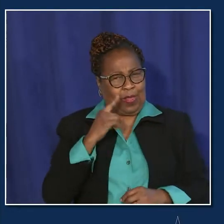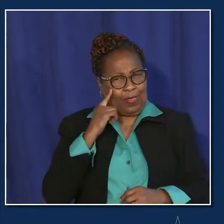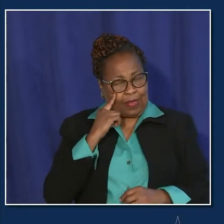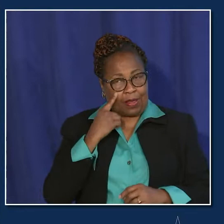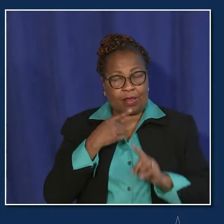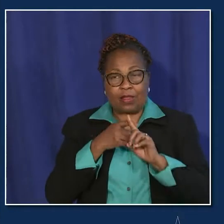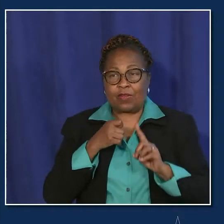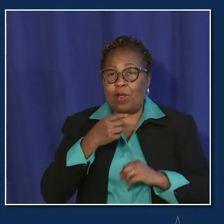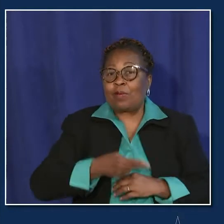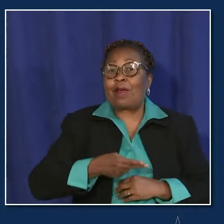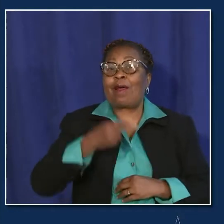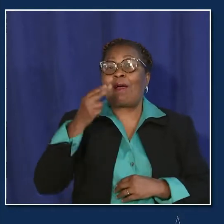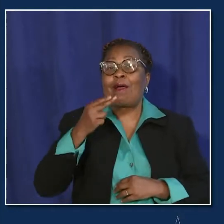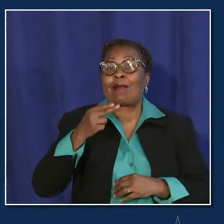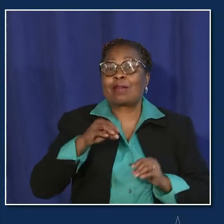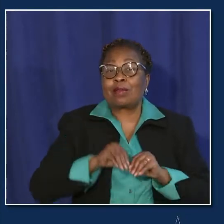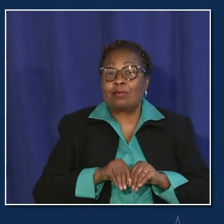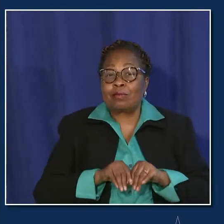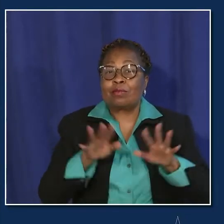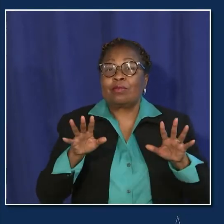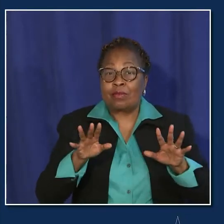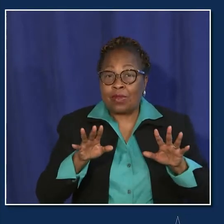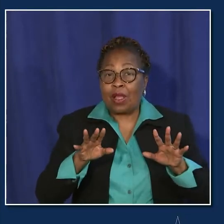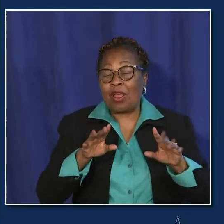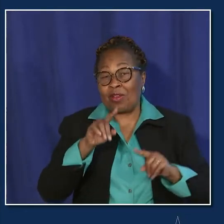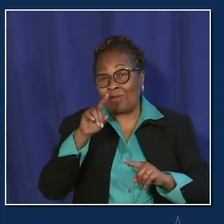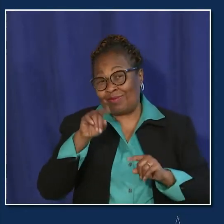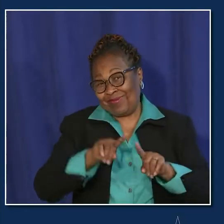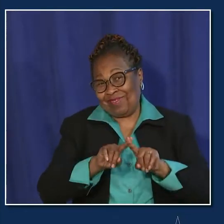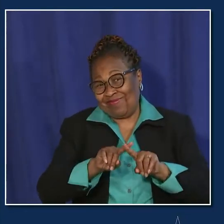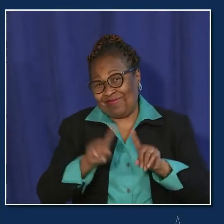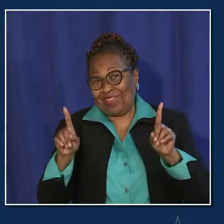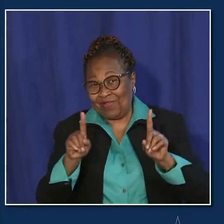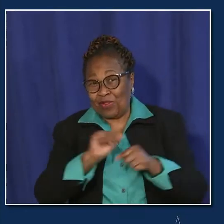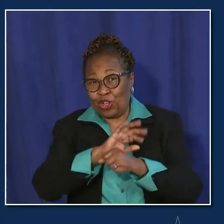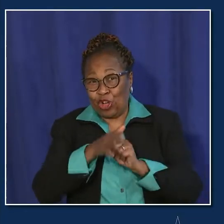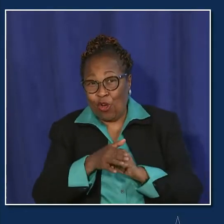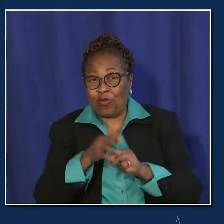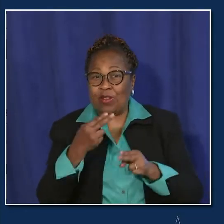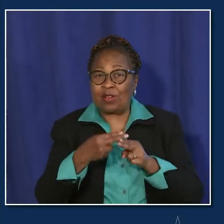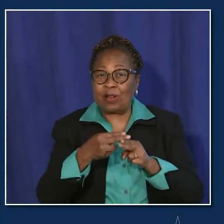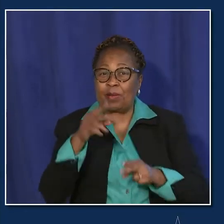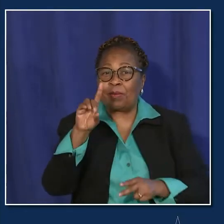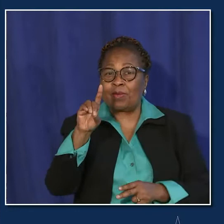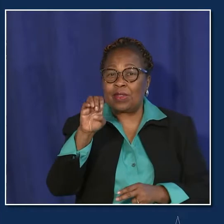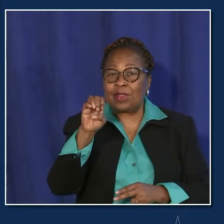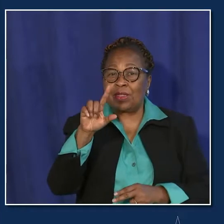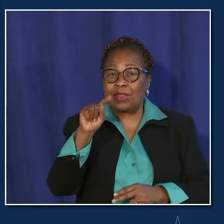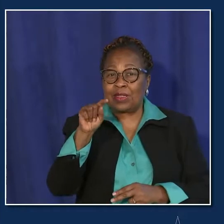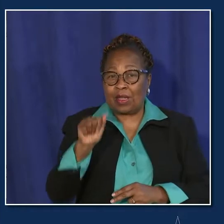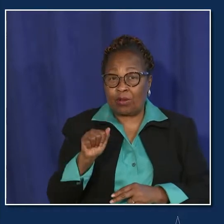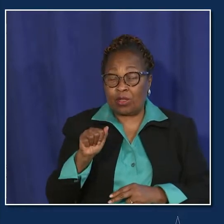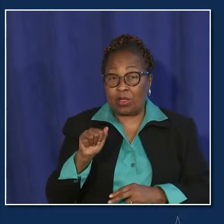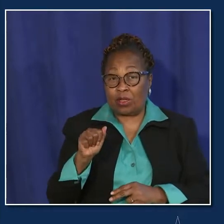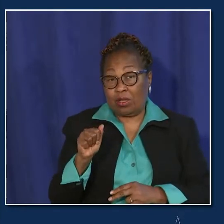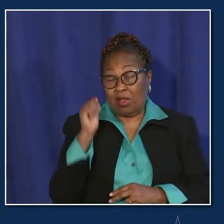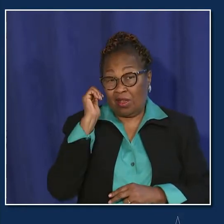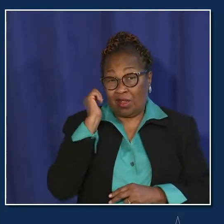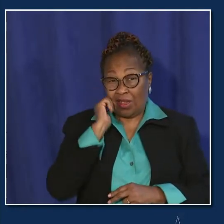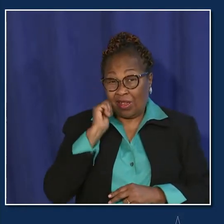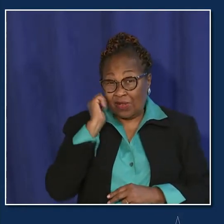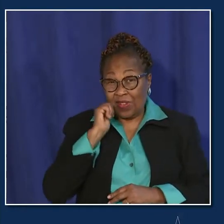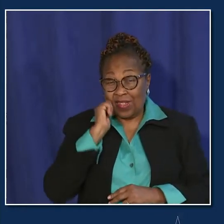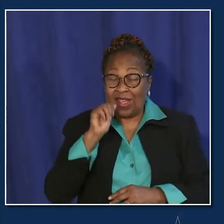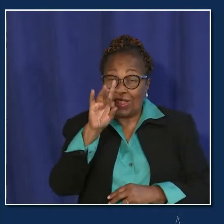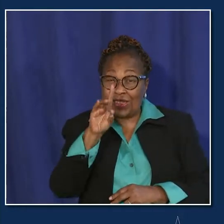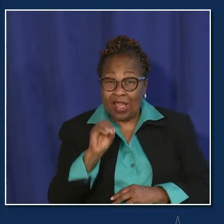by the highly contagious Delta variant of COVID-19. Our average daily cases have risen to 80, when just a few